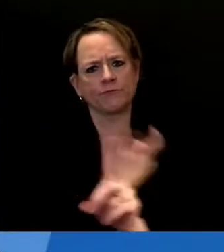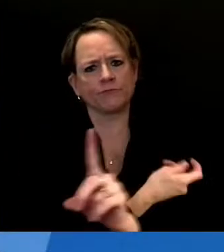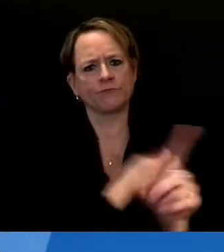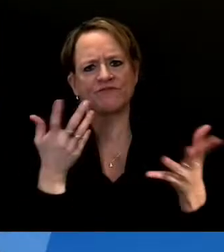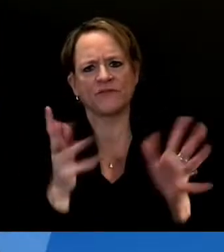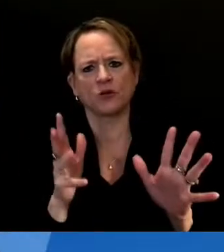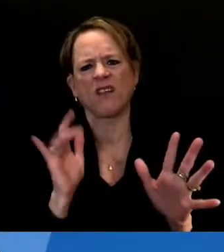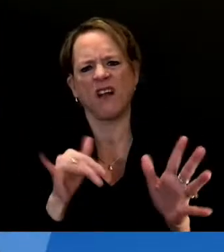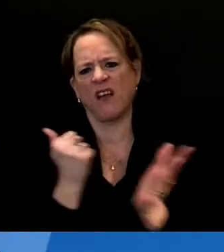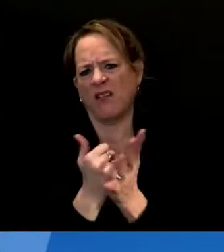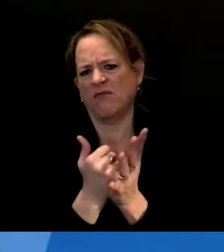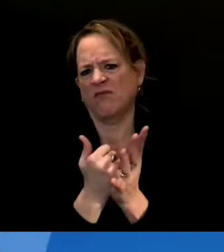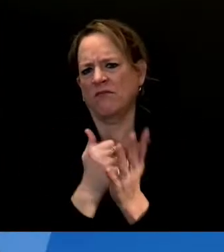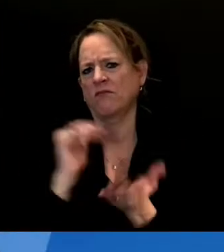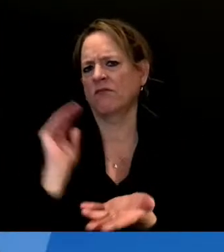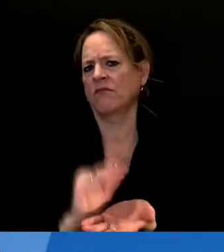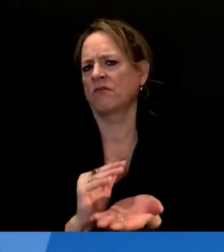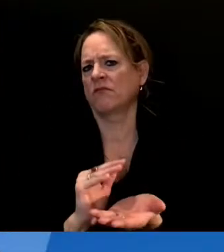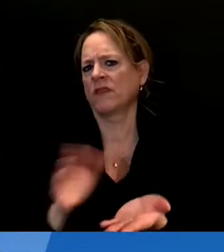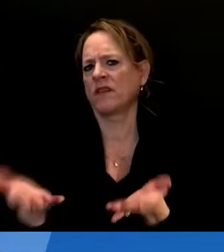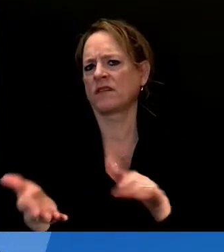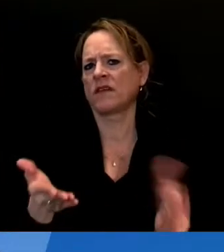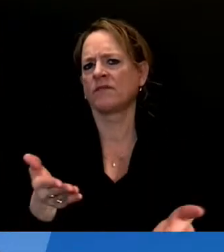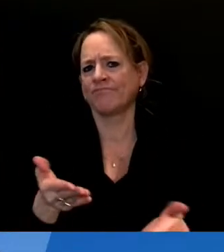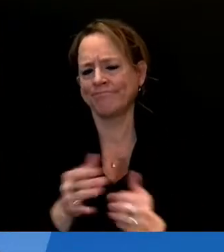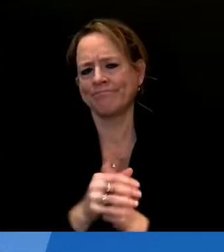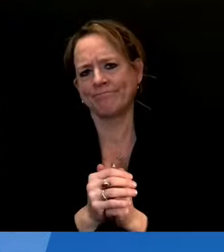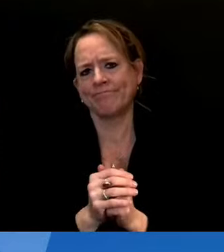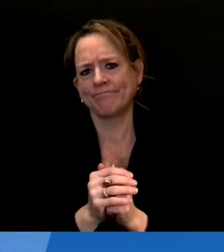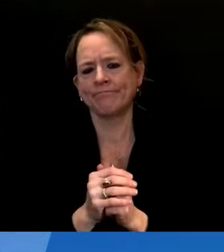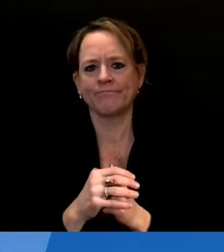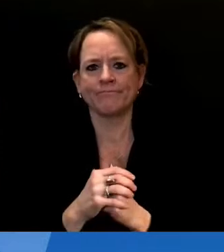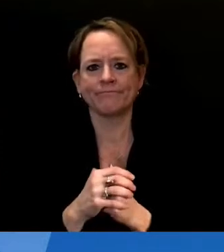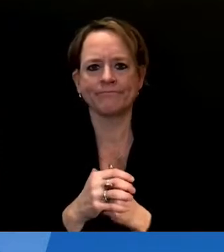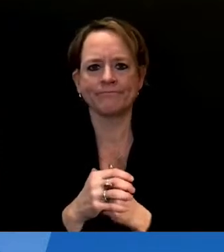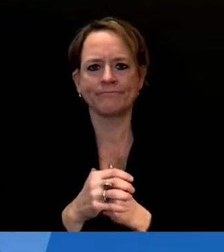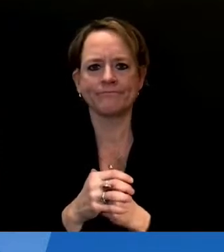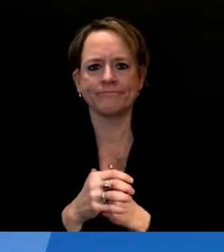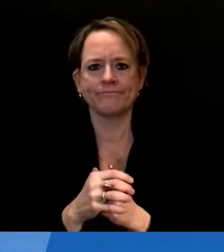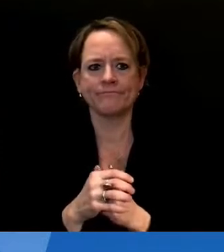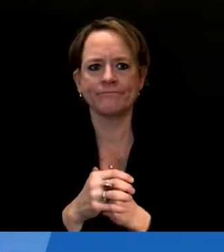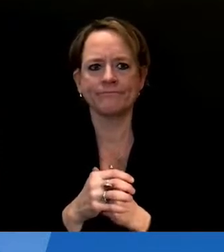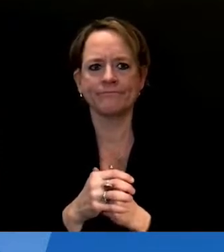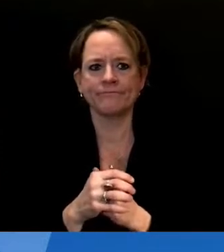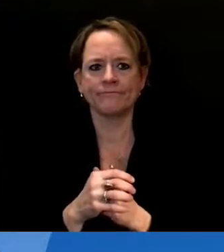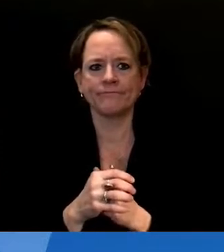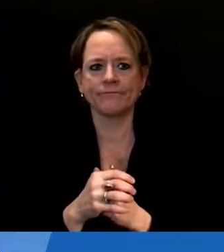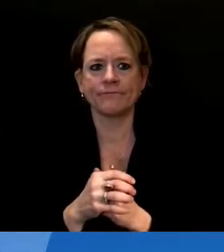Thank you. Now on to Bruce Marcus from WRJO Radio in Eagle River. Bruce?